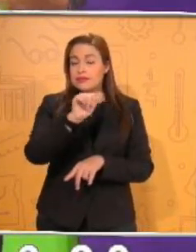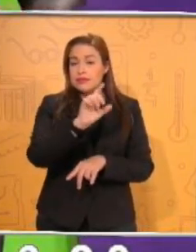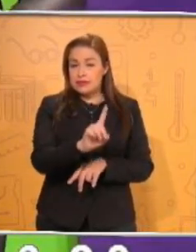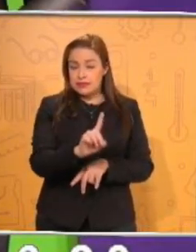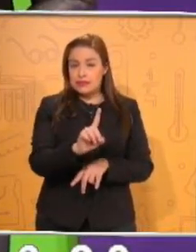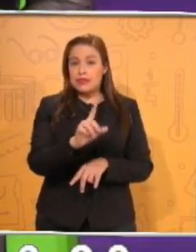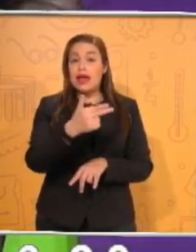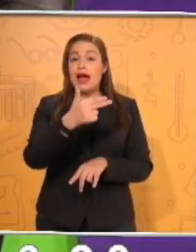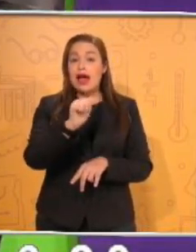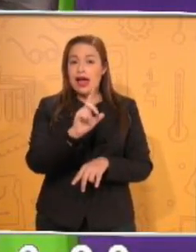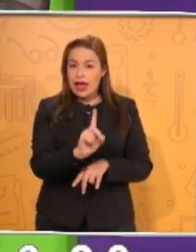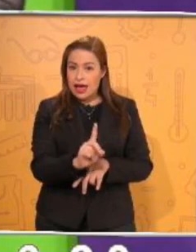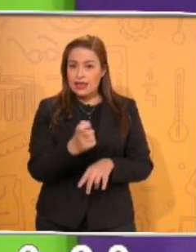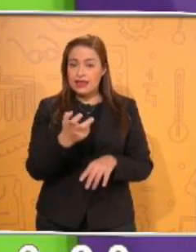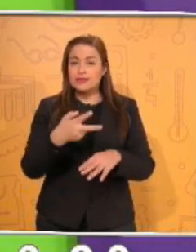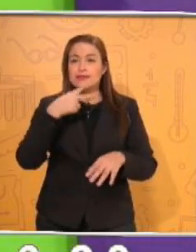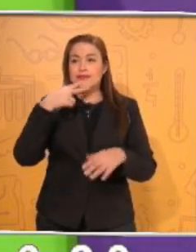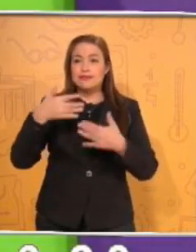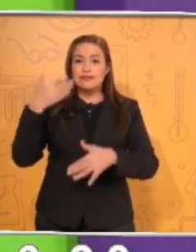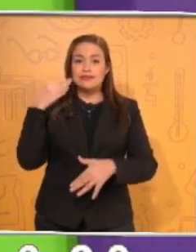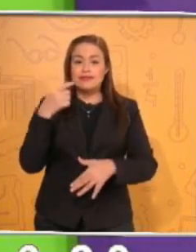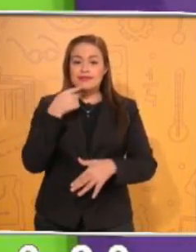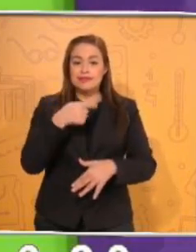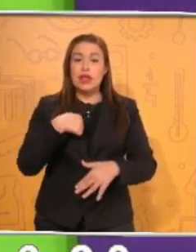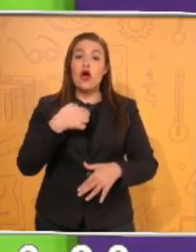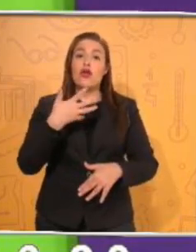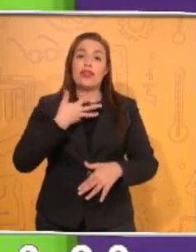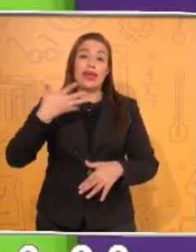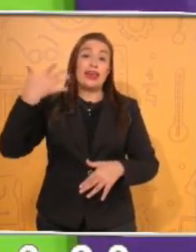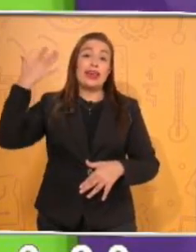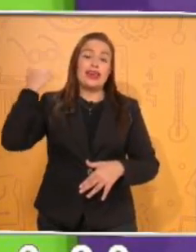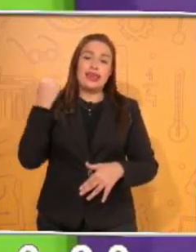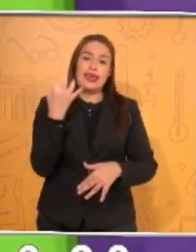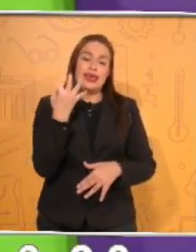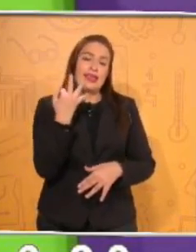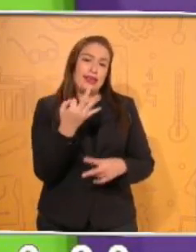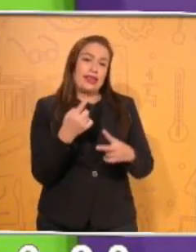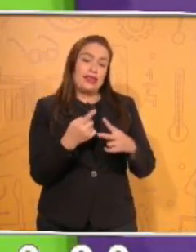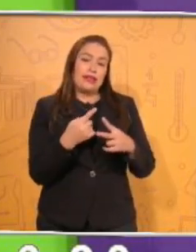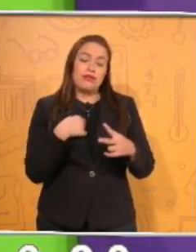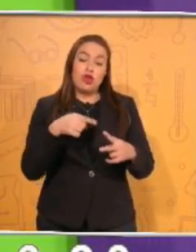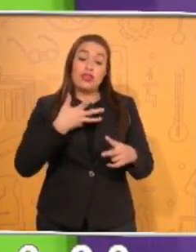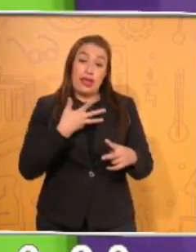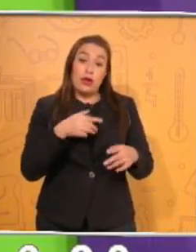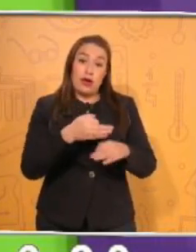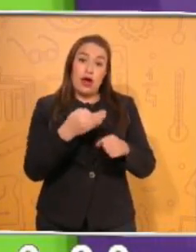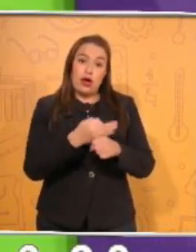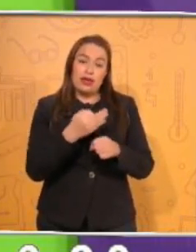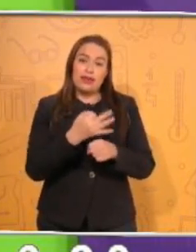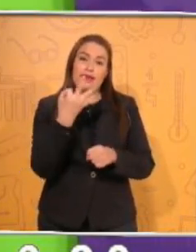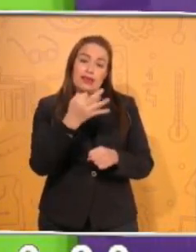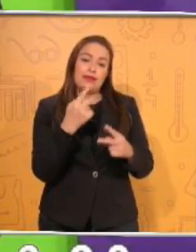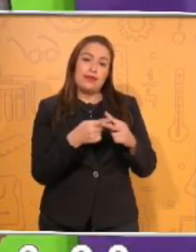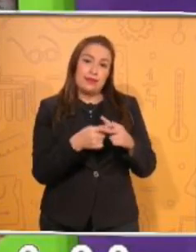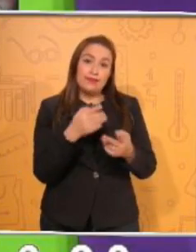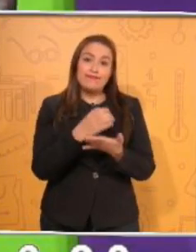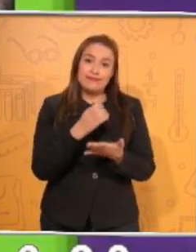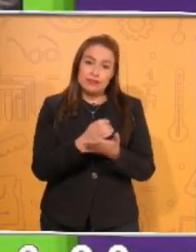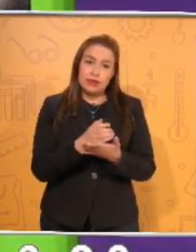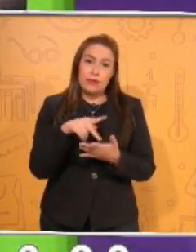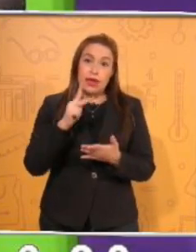mathematics notebooks, but the last year I had